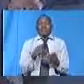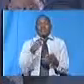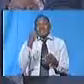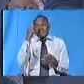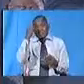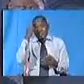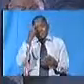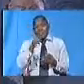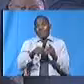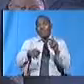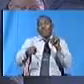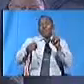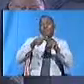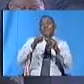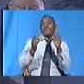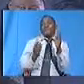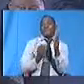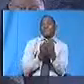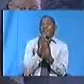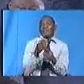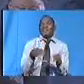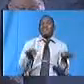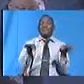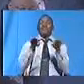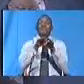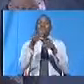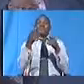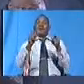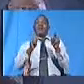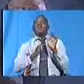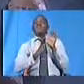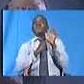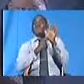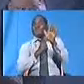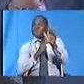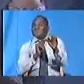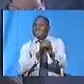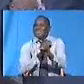of the positive right, when it is shown that there was no malice